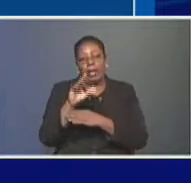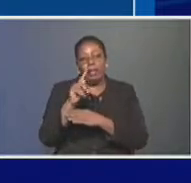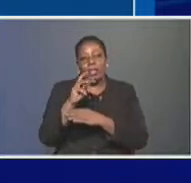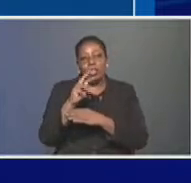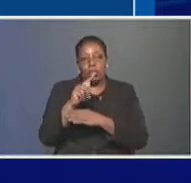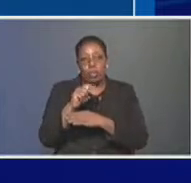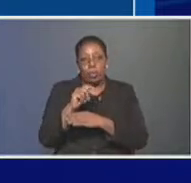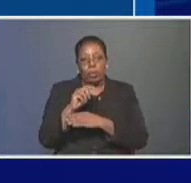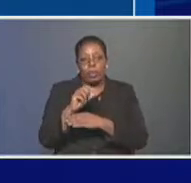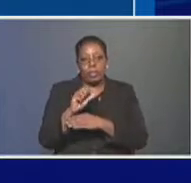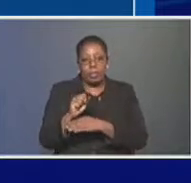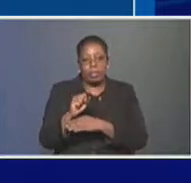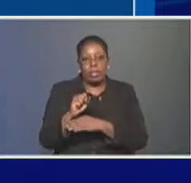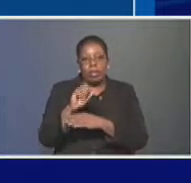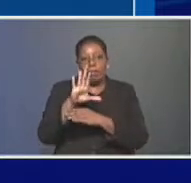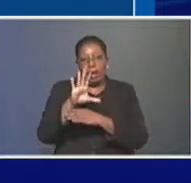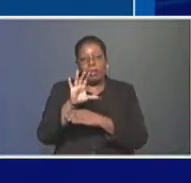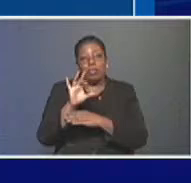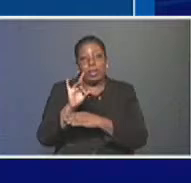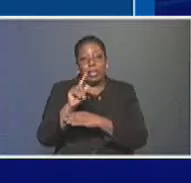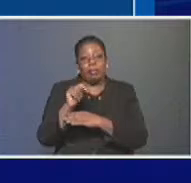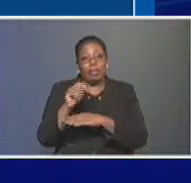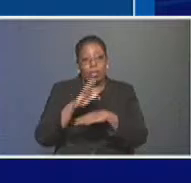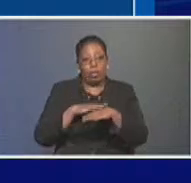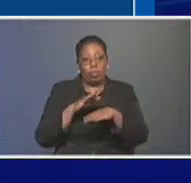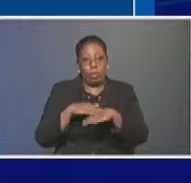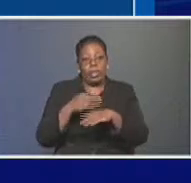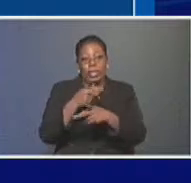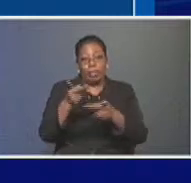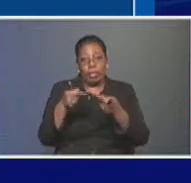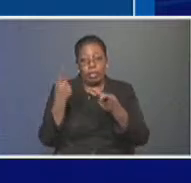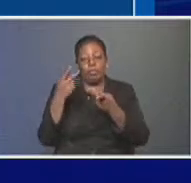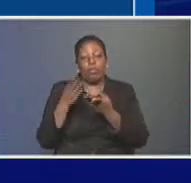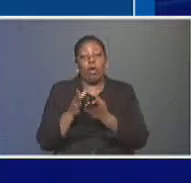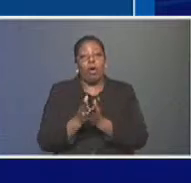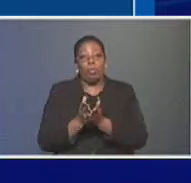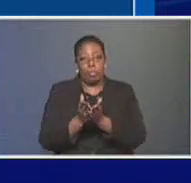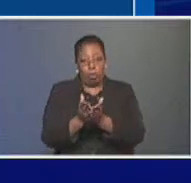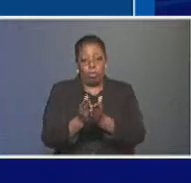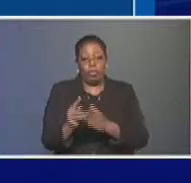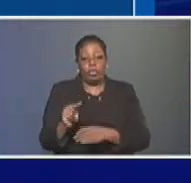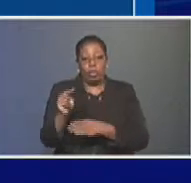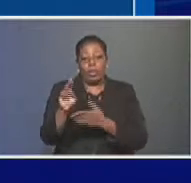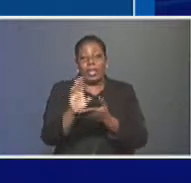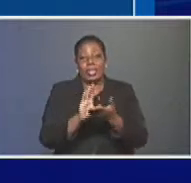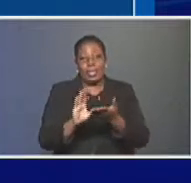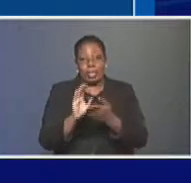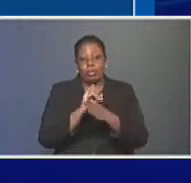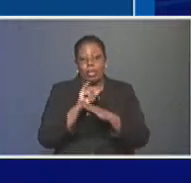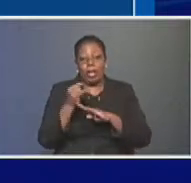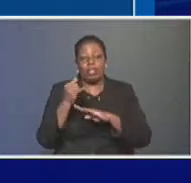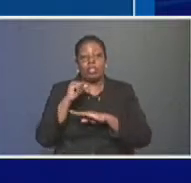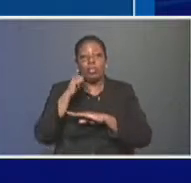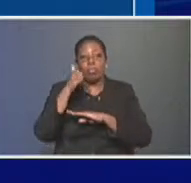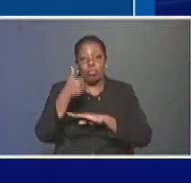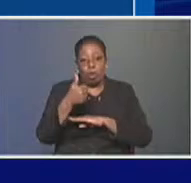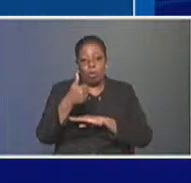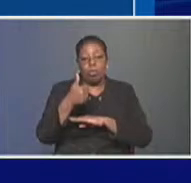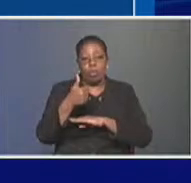sea conditions at 5 to 8 feet. So advisories are in place for boaters both in the Northwest and Central Islands through tomorrow. Low